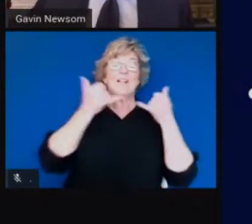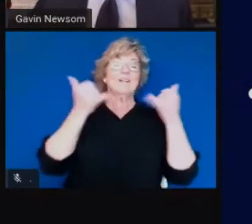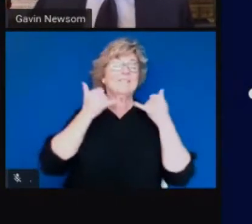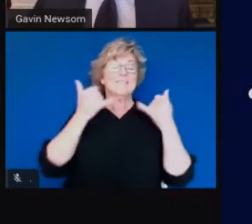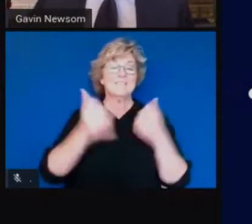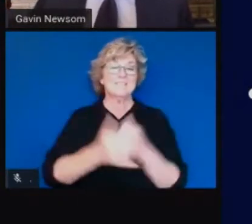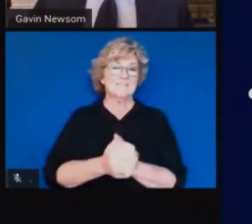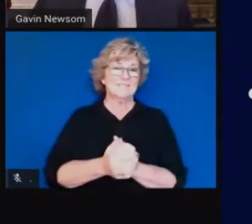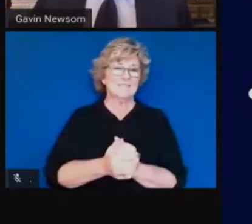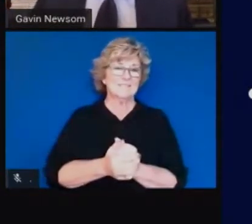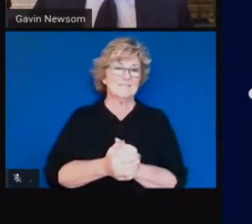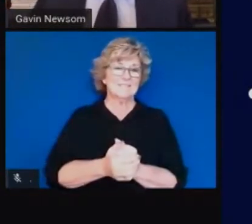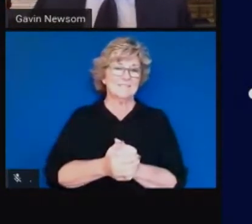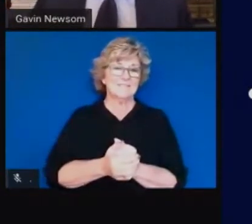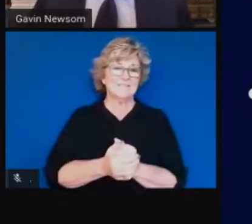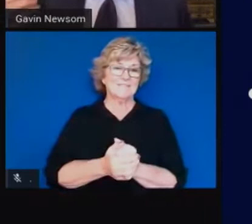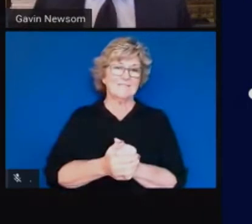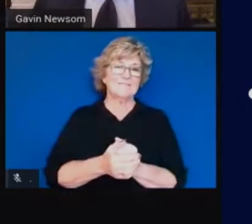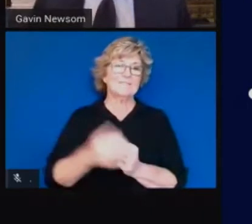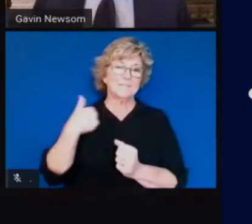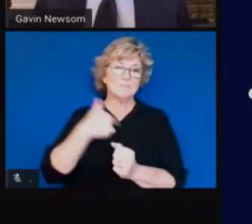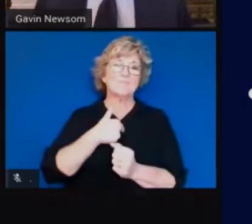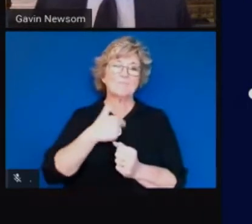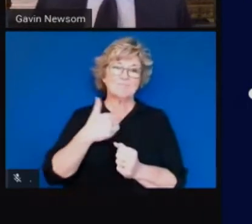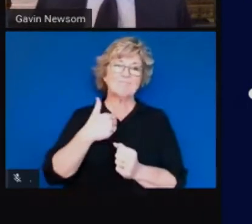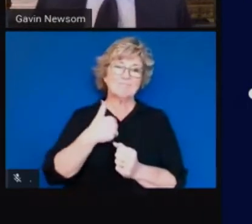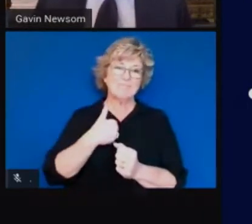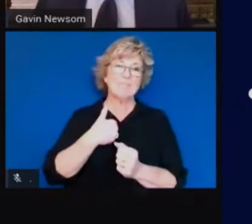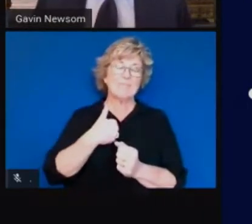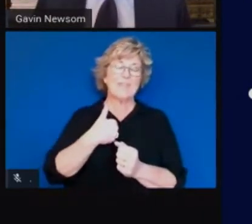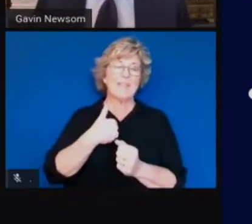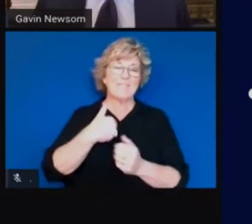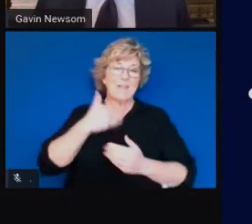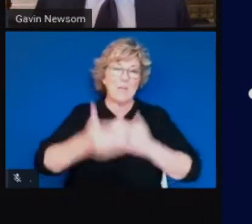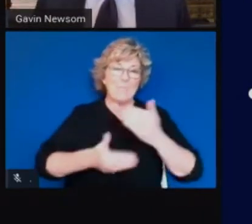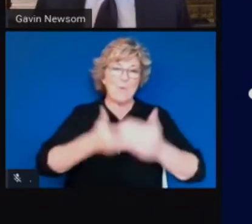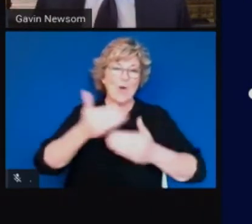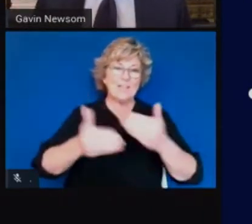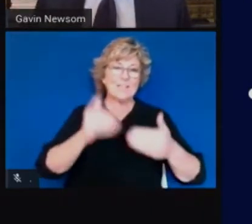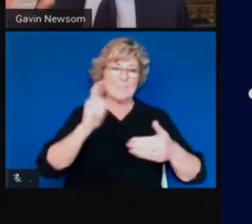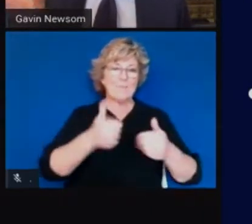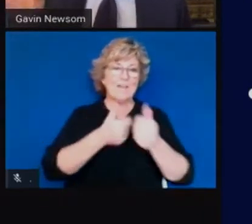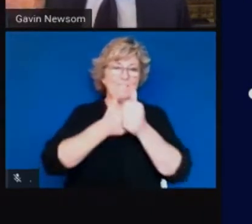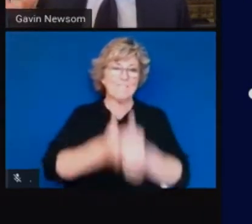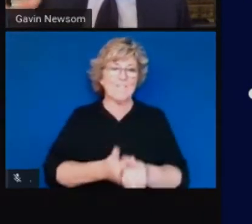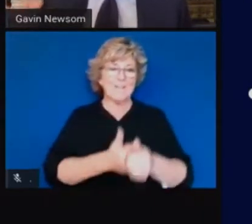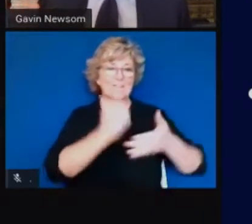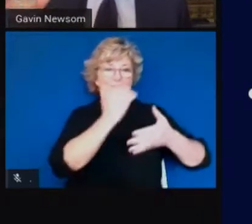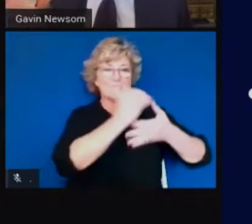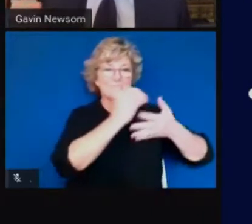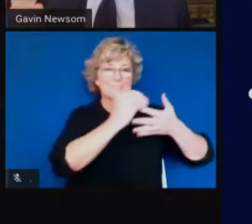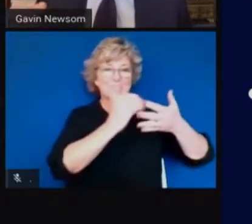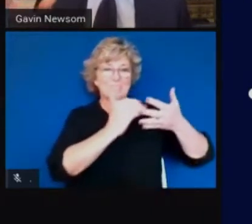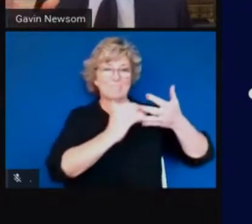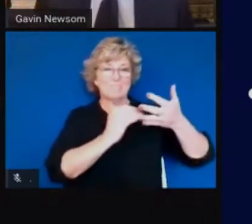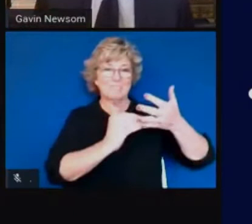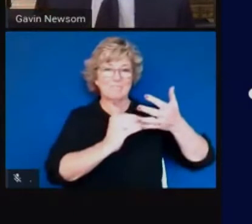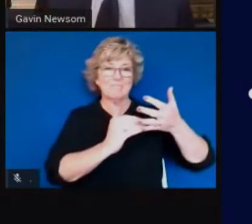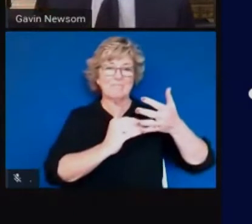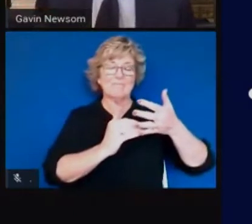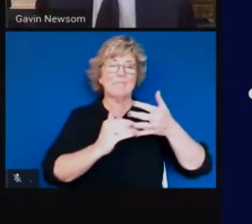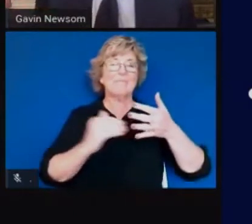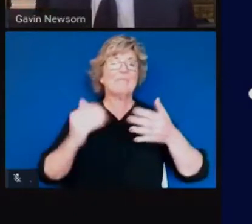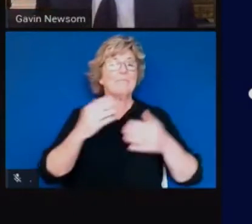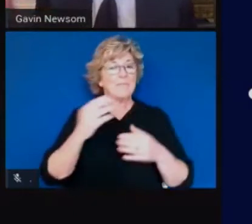that calls, that we have a public process for vaccinations. We not only had that scientific safety